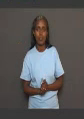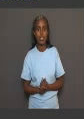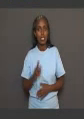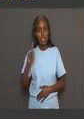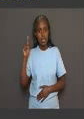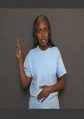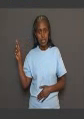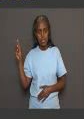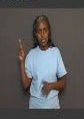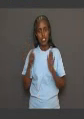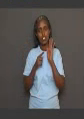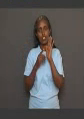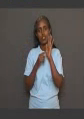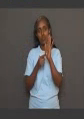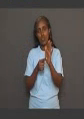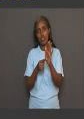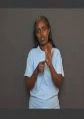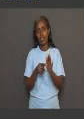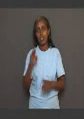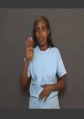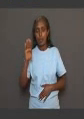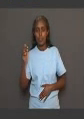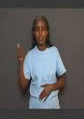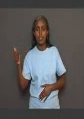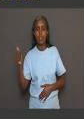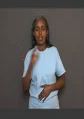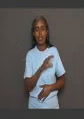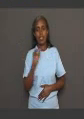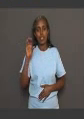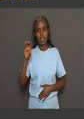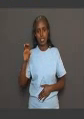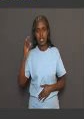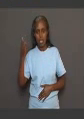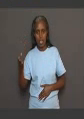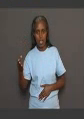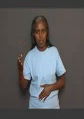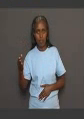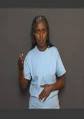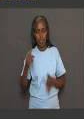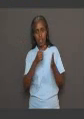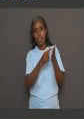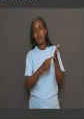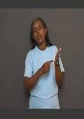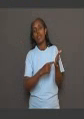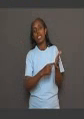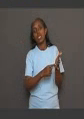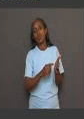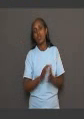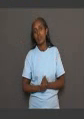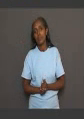This demonstrates that BA and CF are perpendicular.